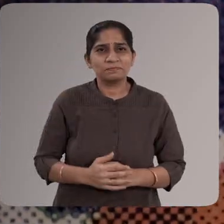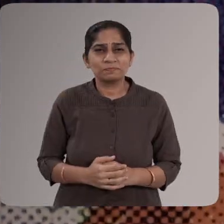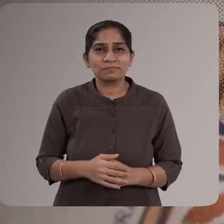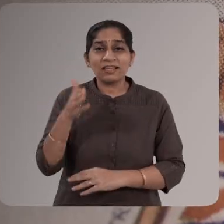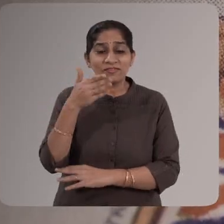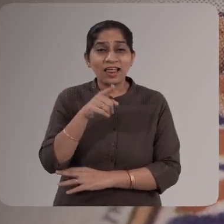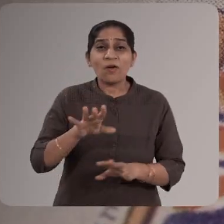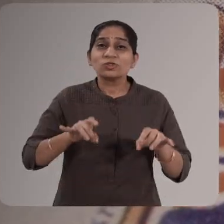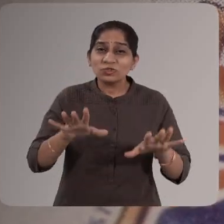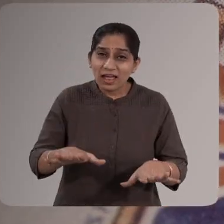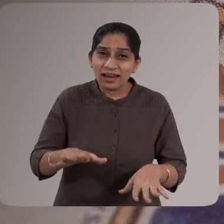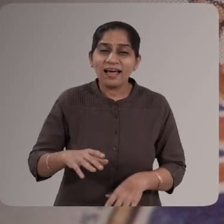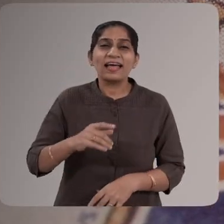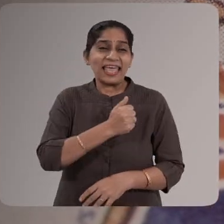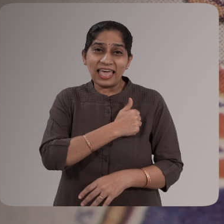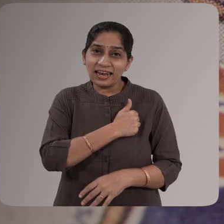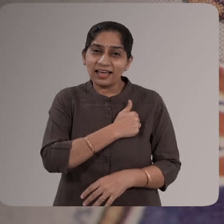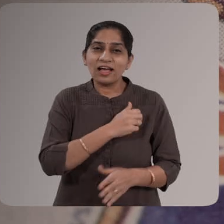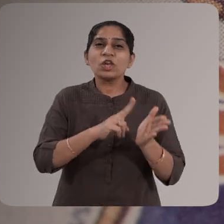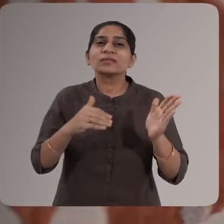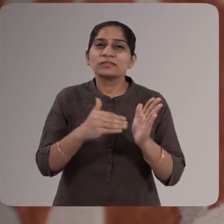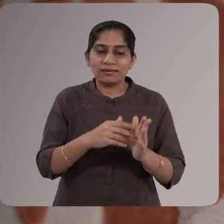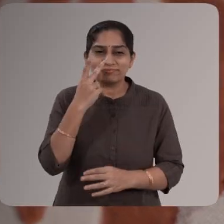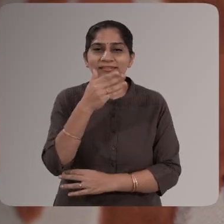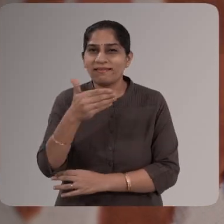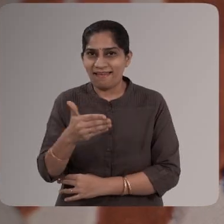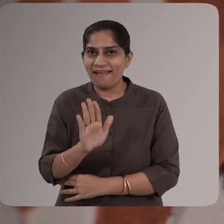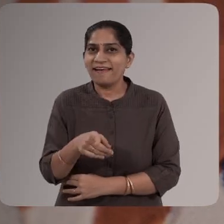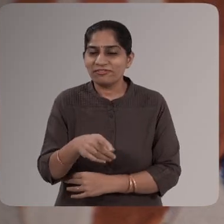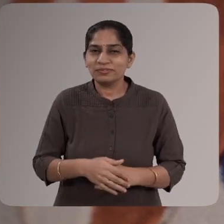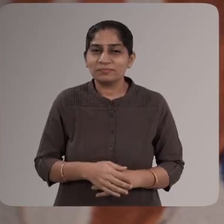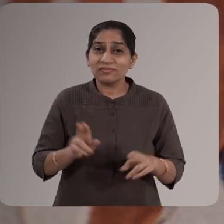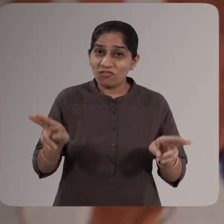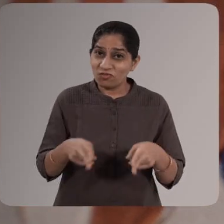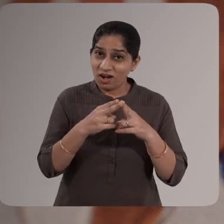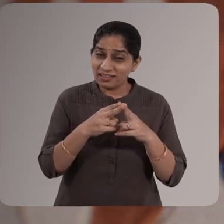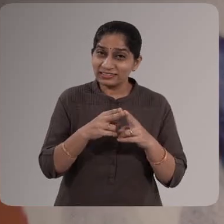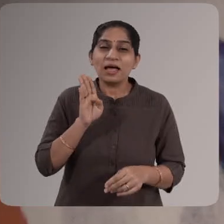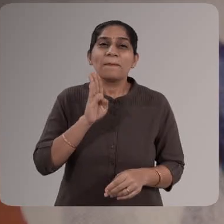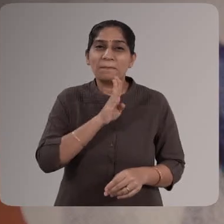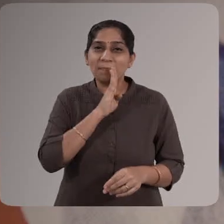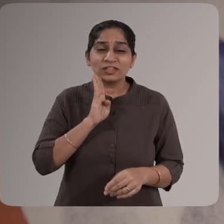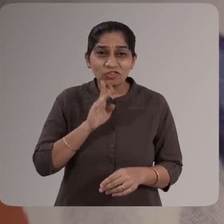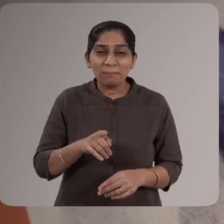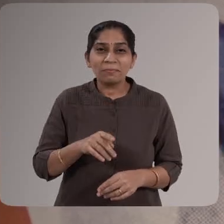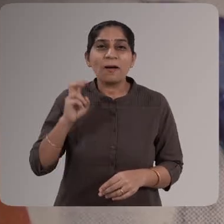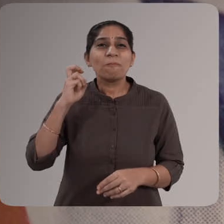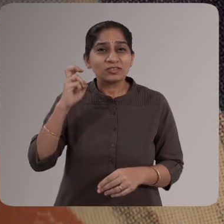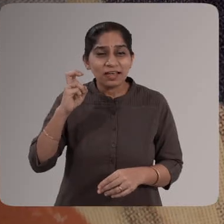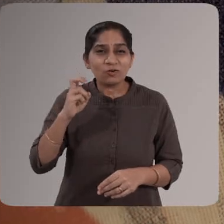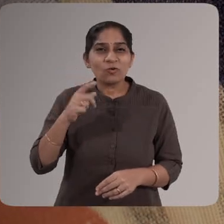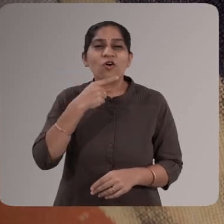country. The flags of Australia, Canada and New Zealand can be seen alongside it, while the nations of France,